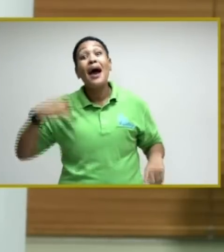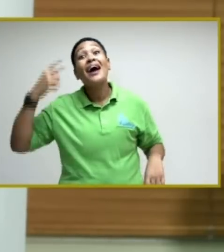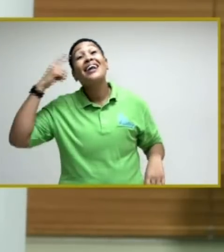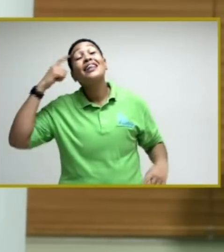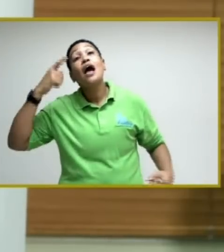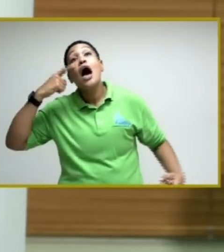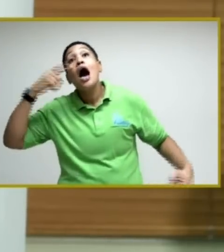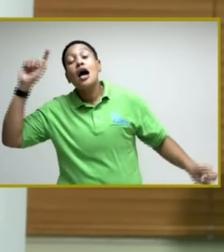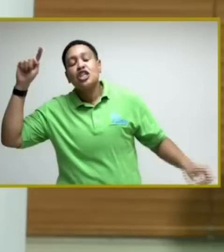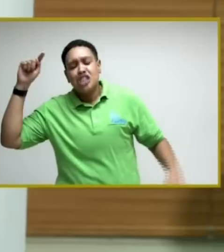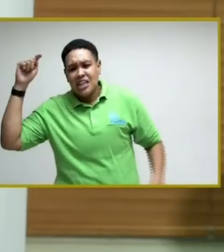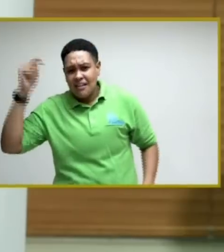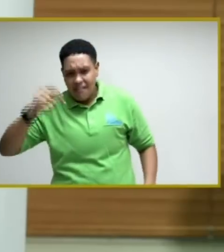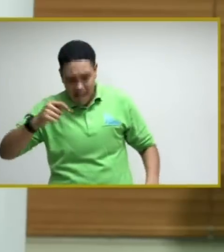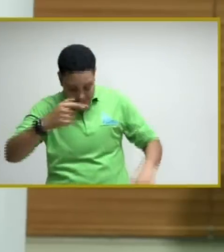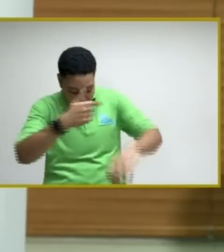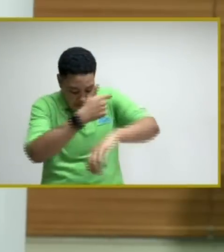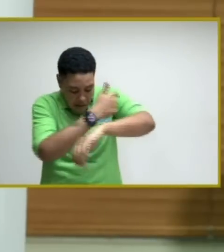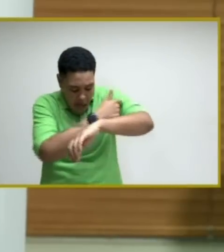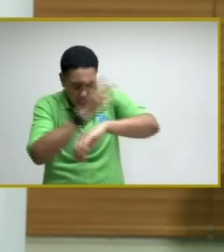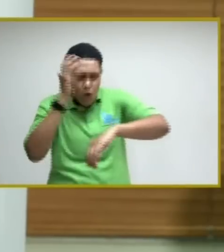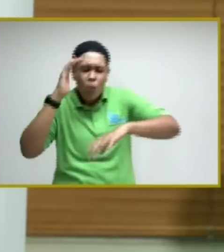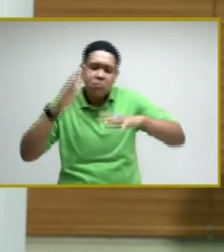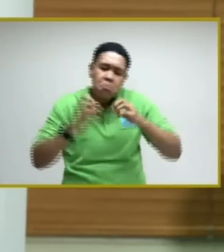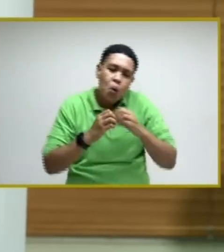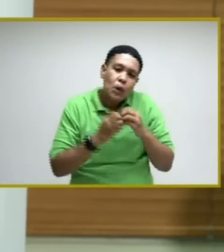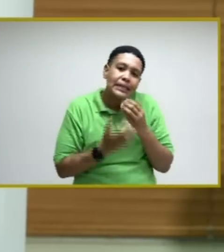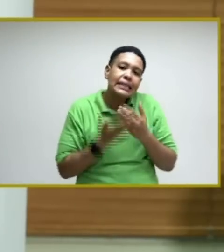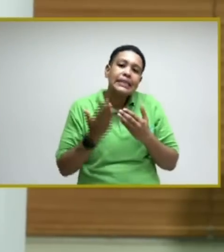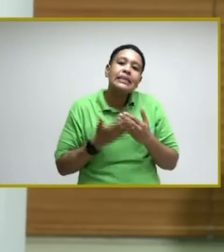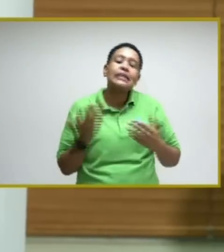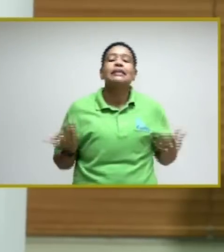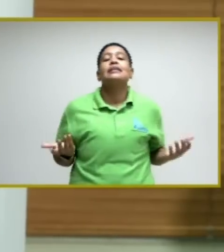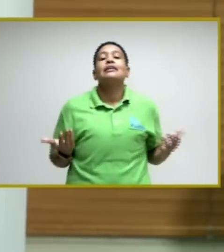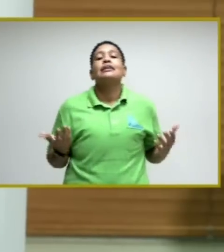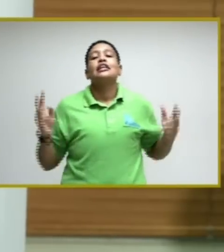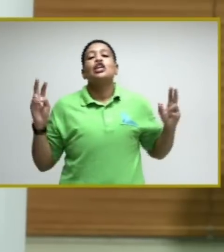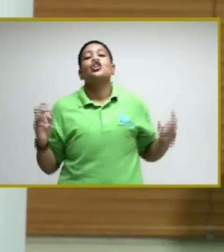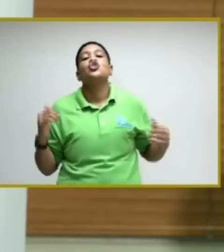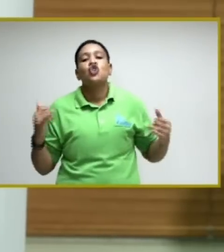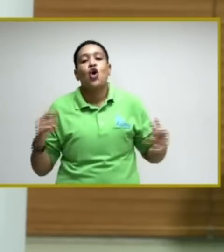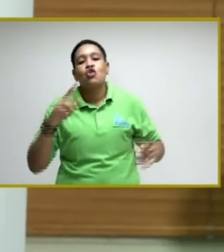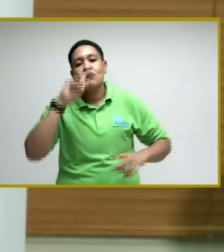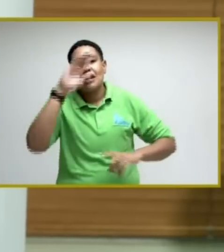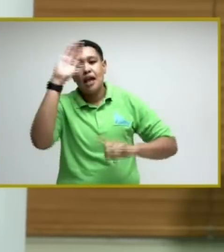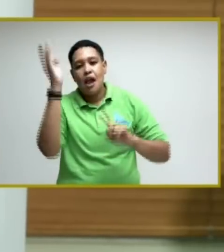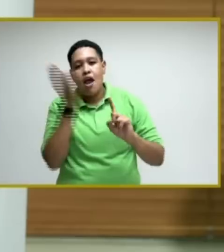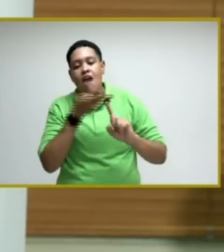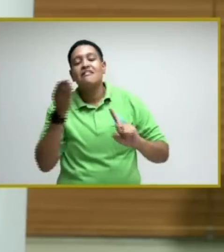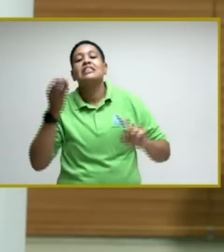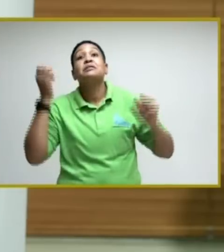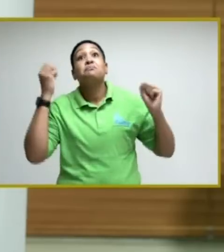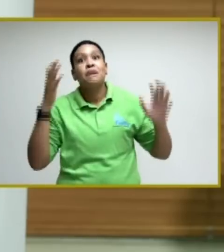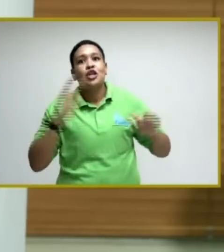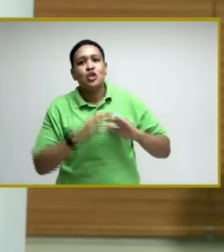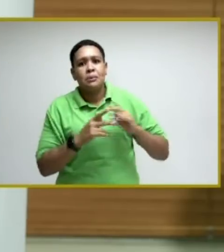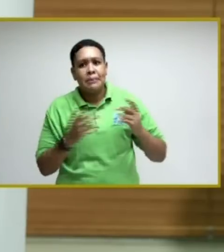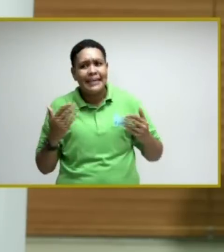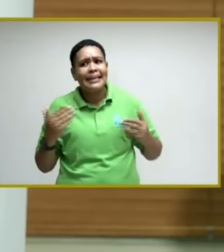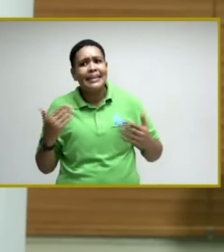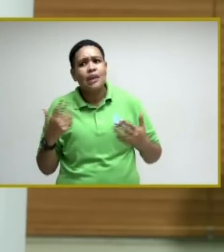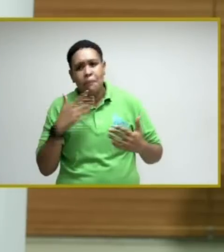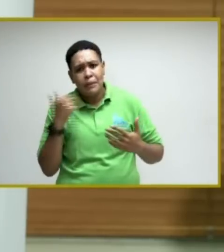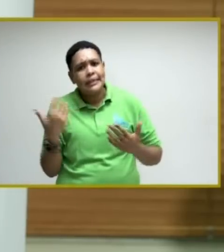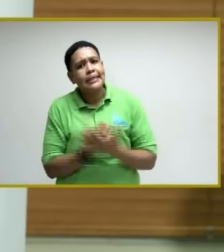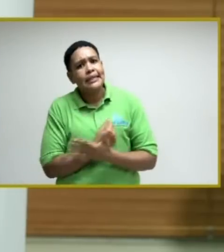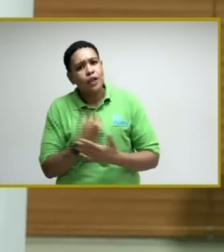achieving vaccination will be a lot easier. The issue now is to convince as many Jamaicans as possible to come